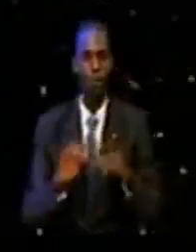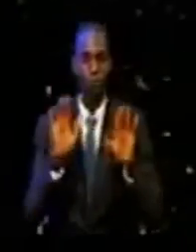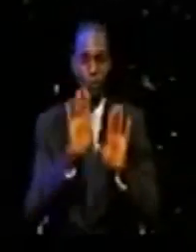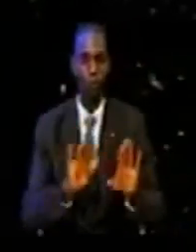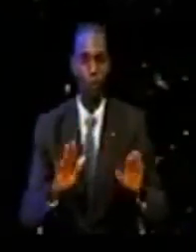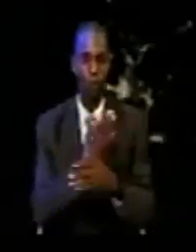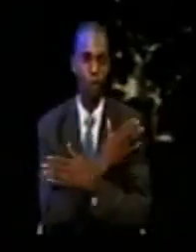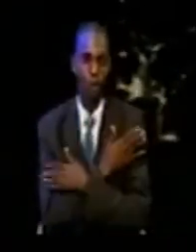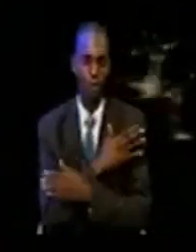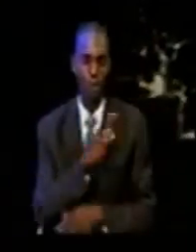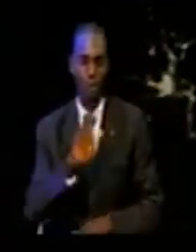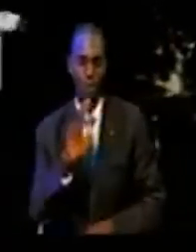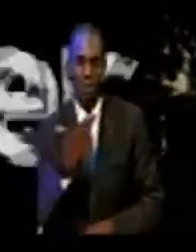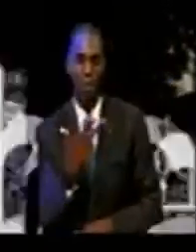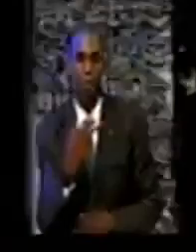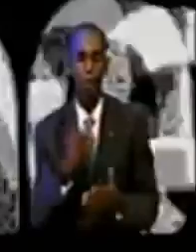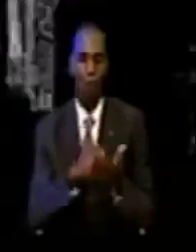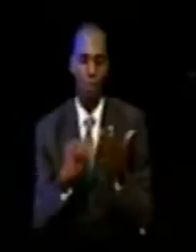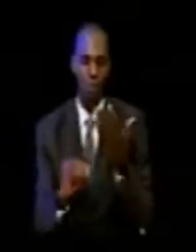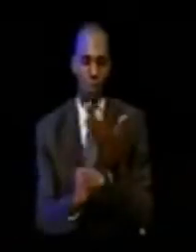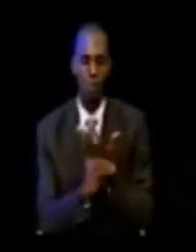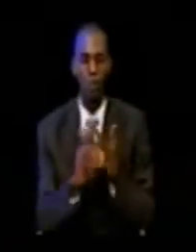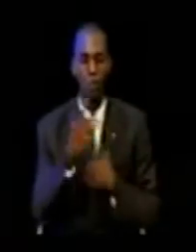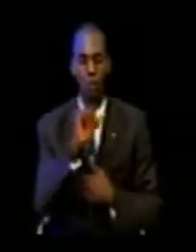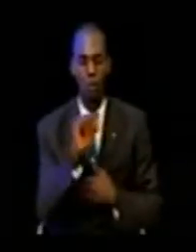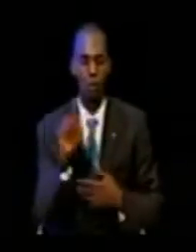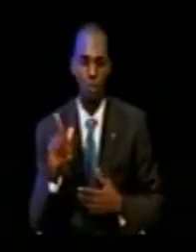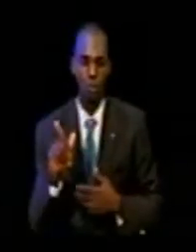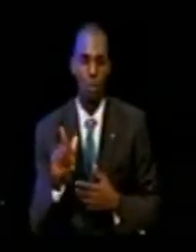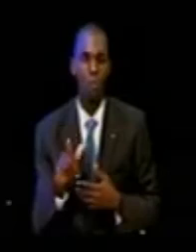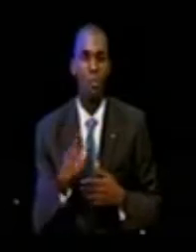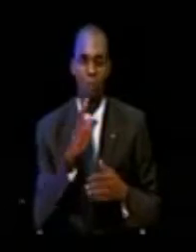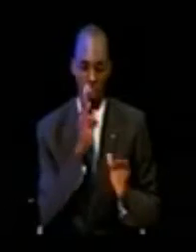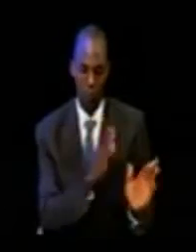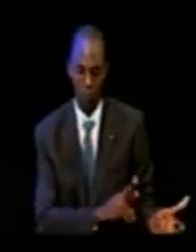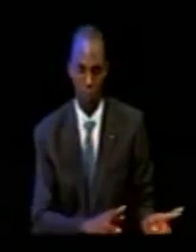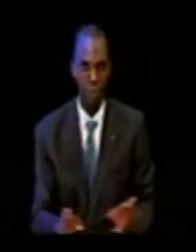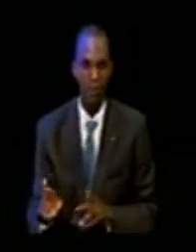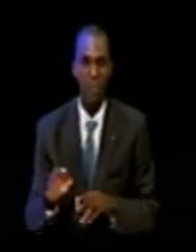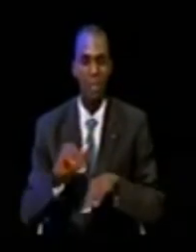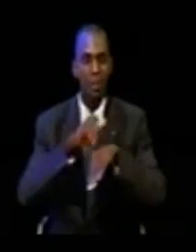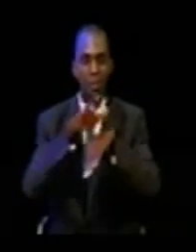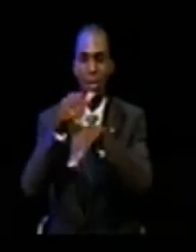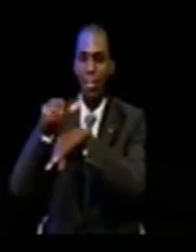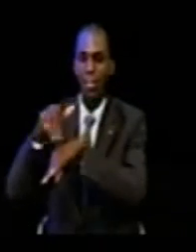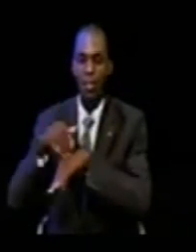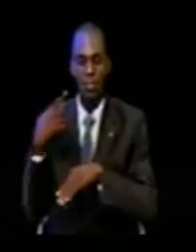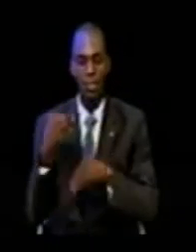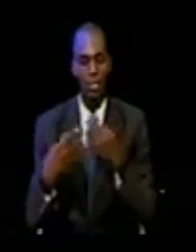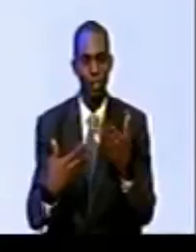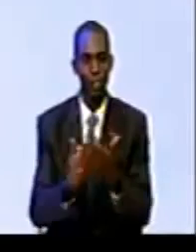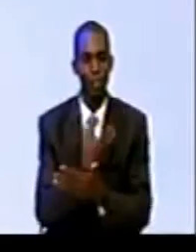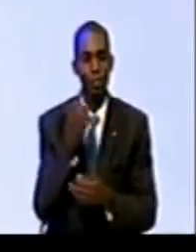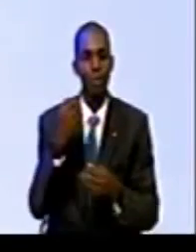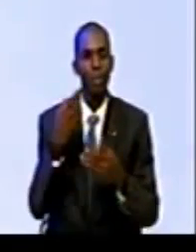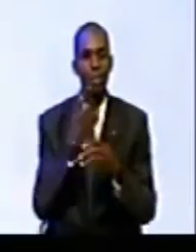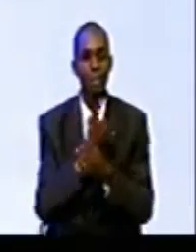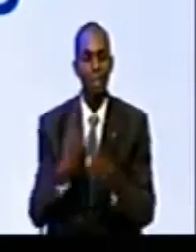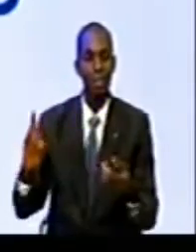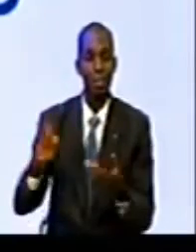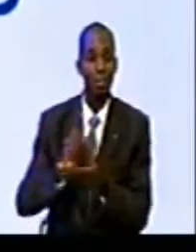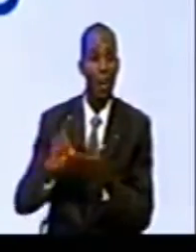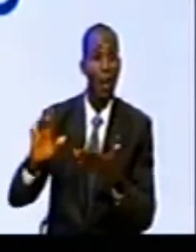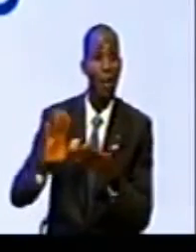Friday, 24th September, till Sunday, 3rd October, 2021. Get set. Spread the news